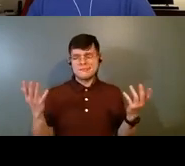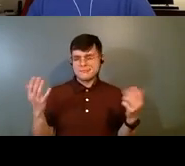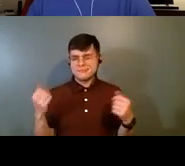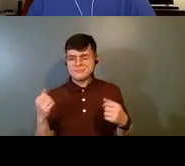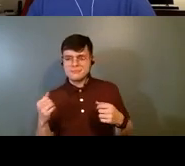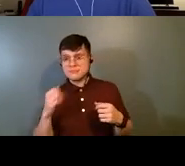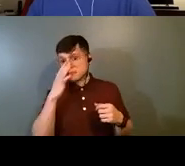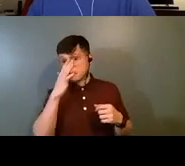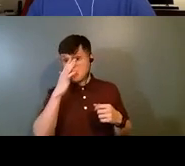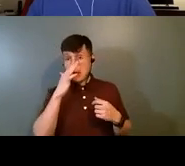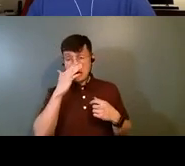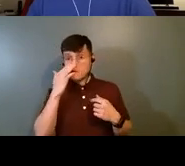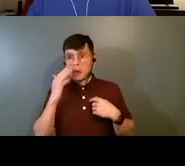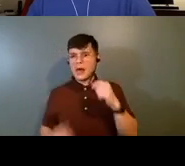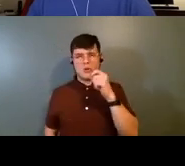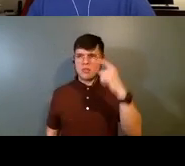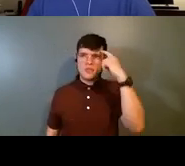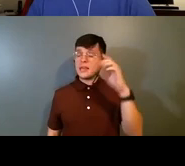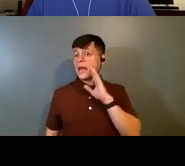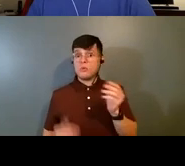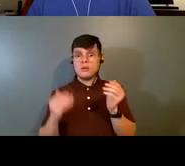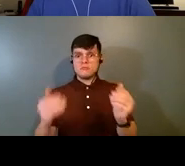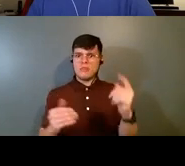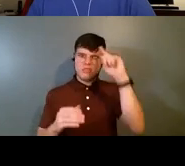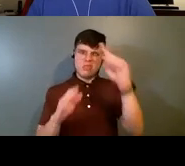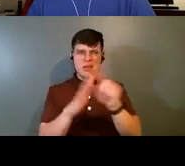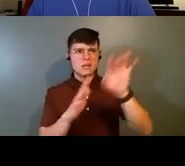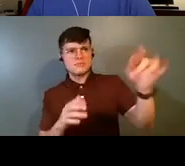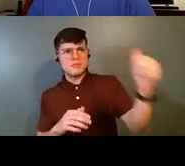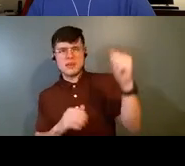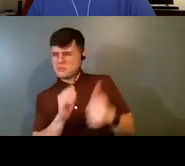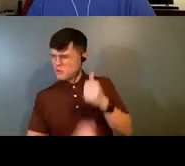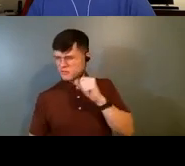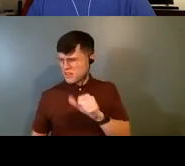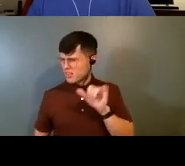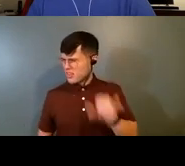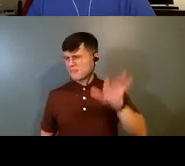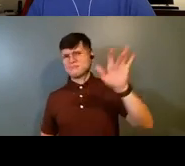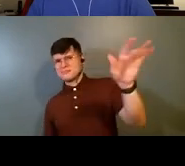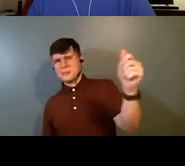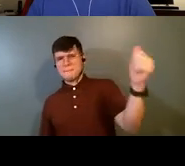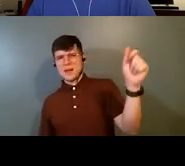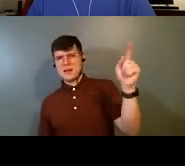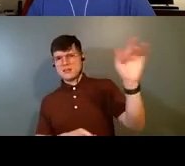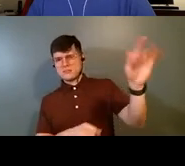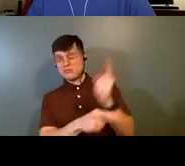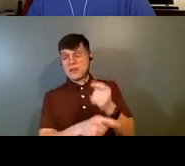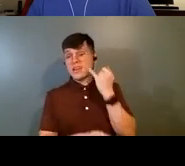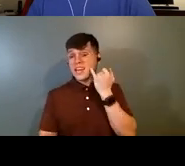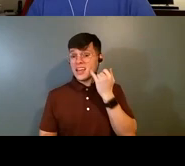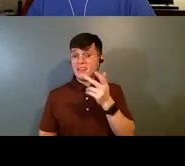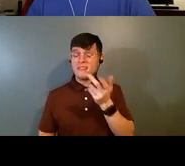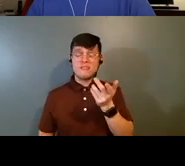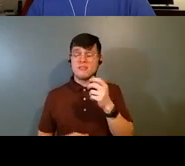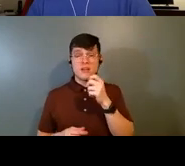that's a I don't think I would think of doing that though, right? Would most people wouldn't do that, right? Yeah, if it works poorly for